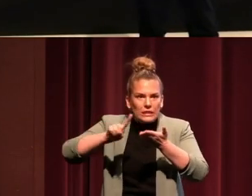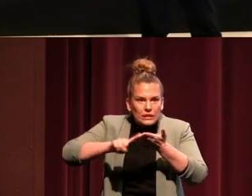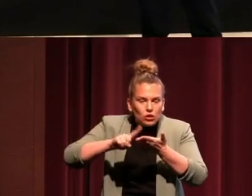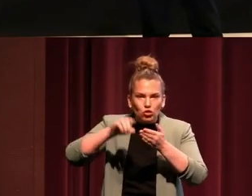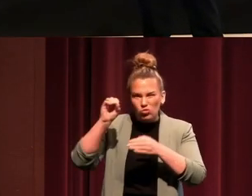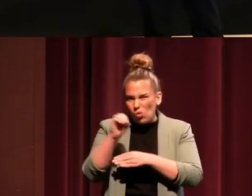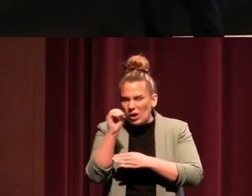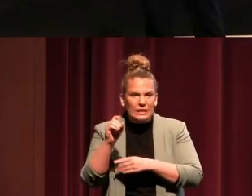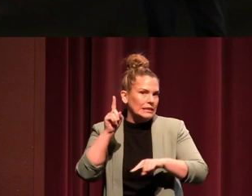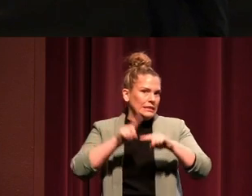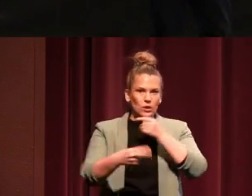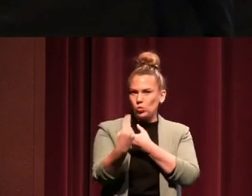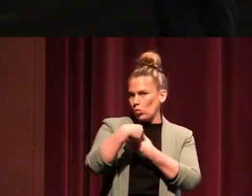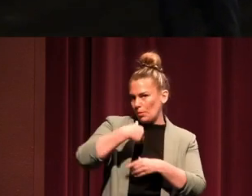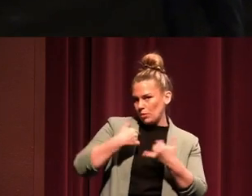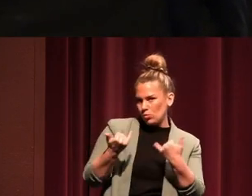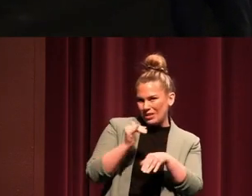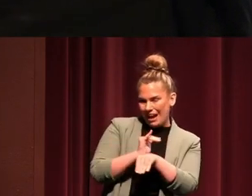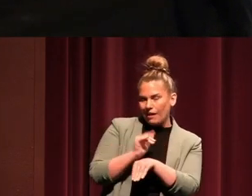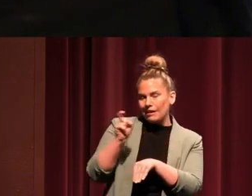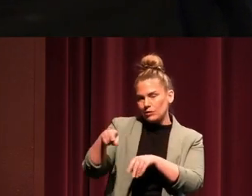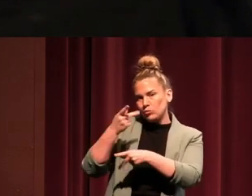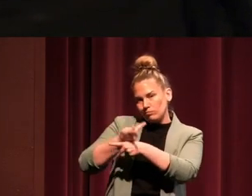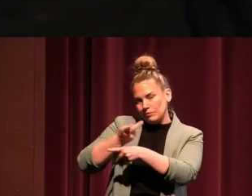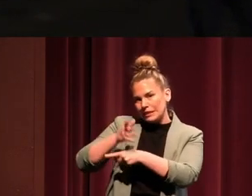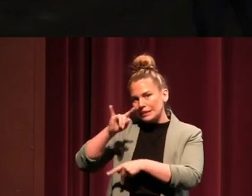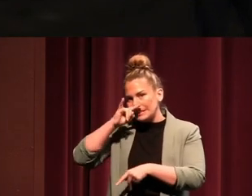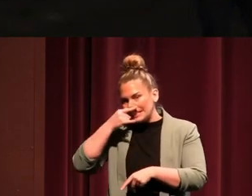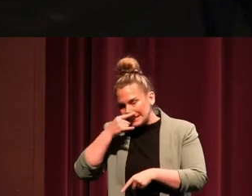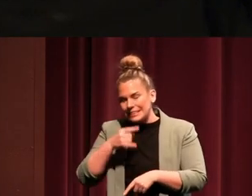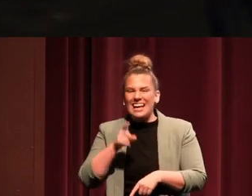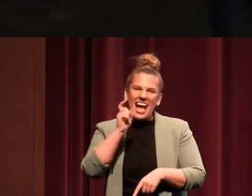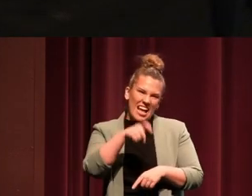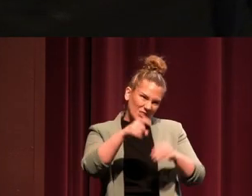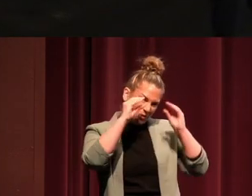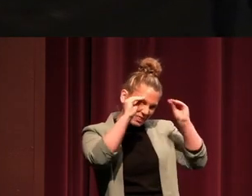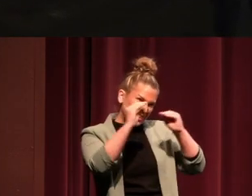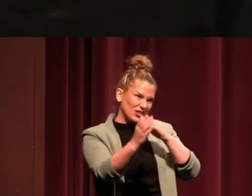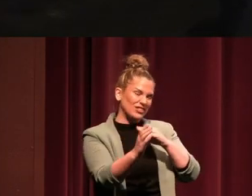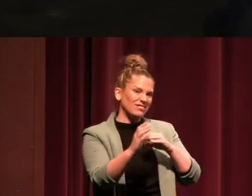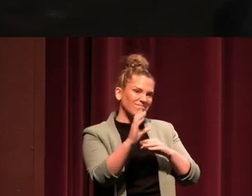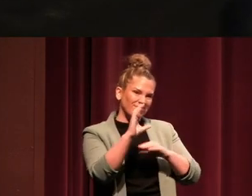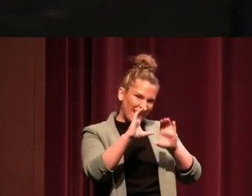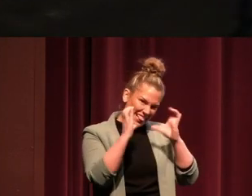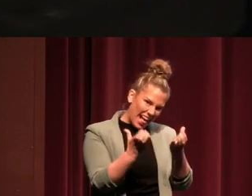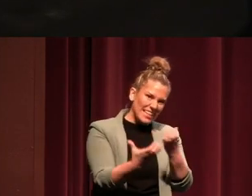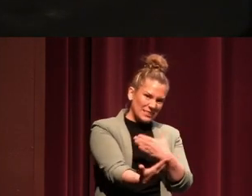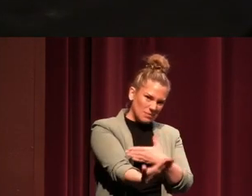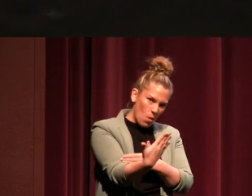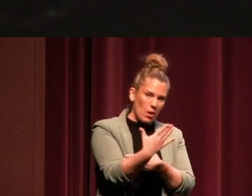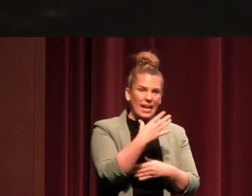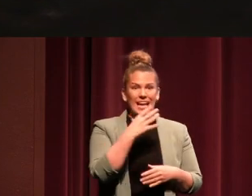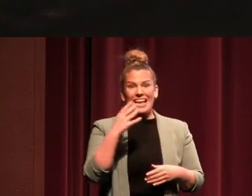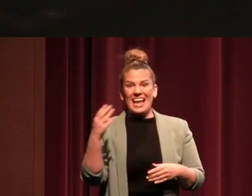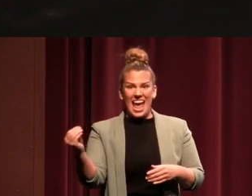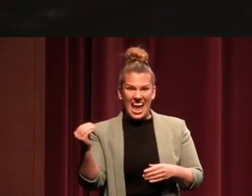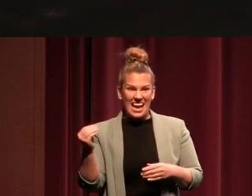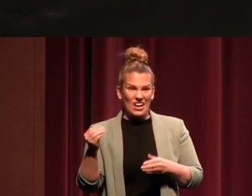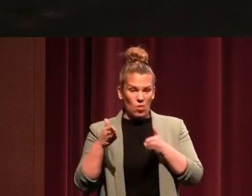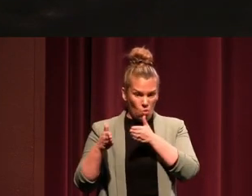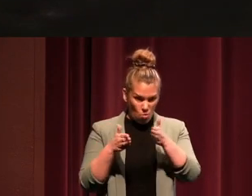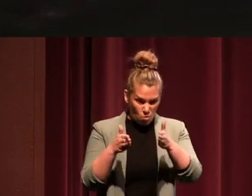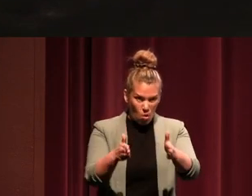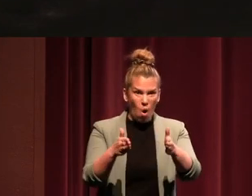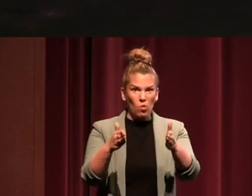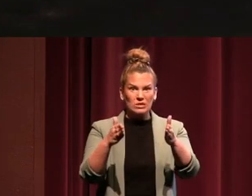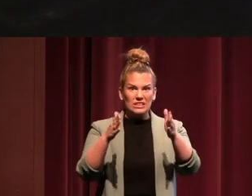able to join me tonight. He has kid duty tonight. He has a class to teach in the morning, and the conditions on the pass didn't allow us to guarantee